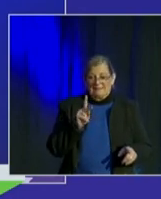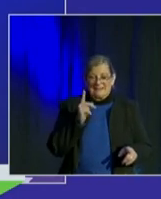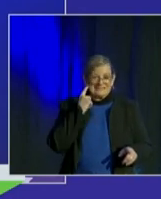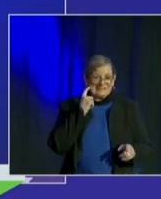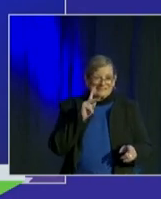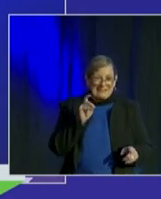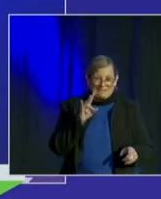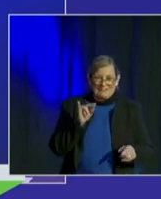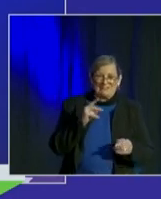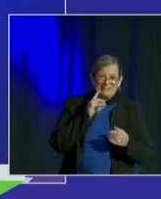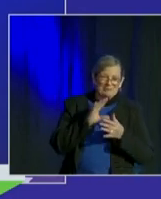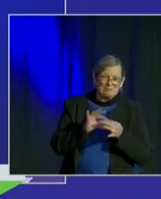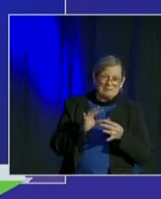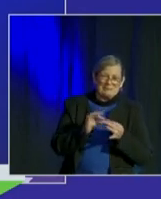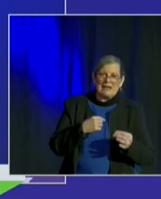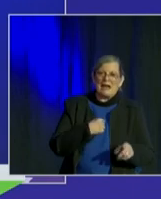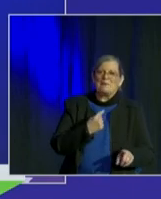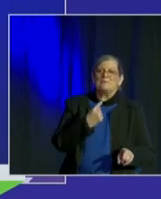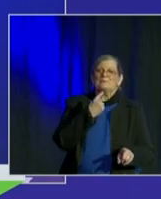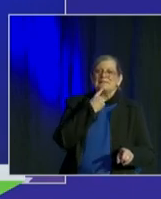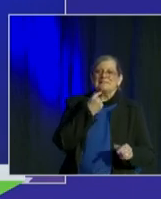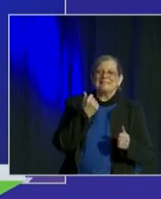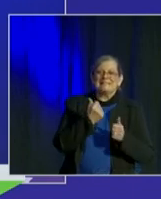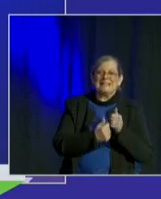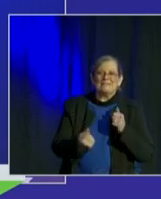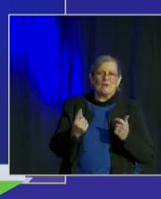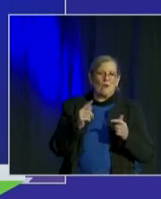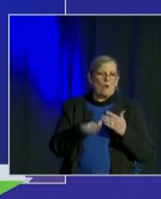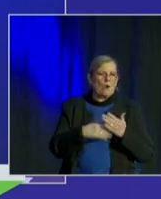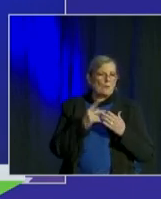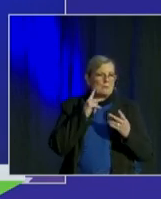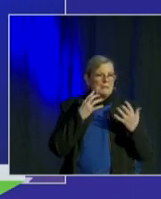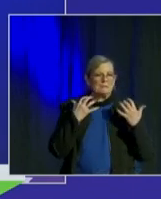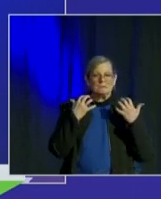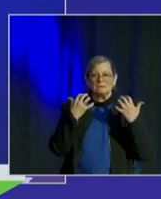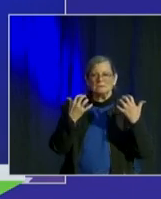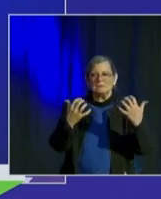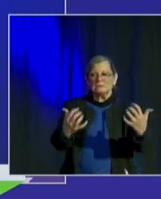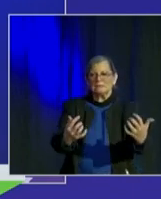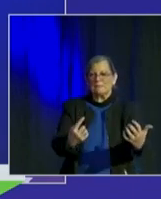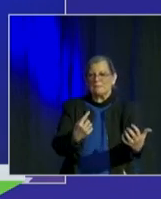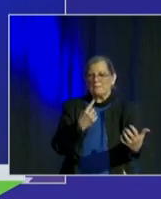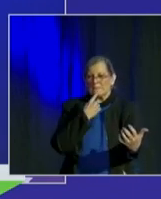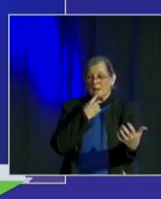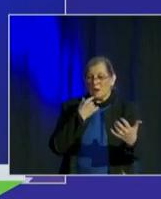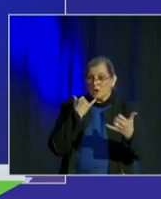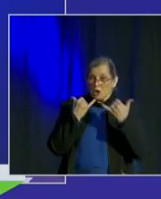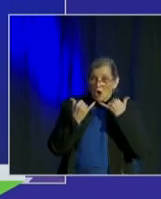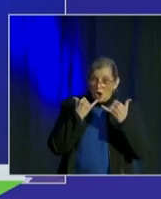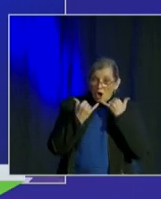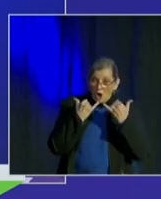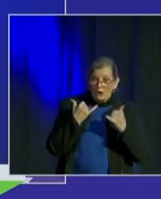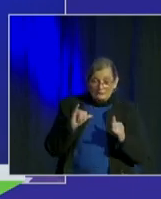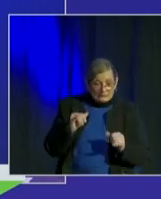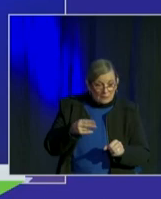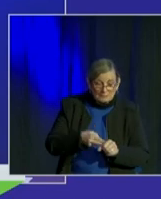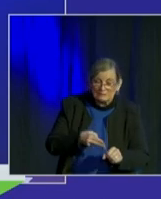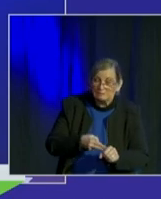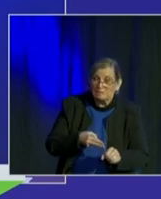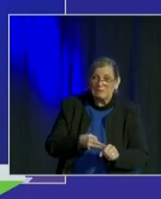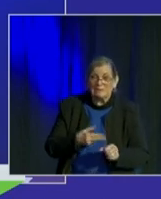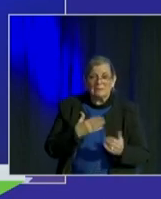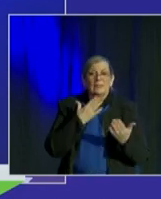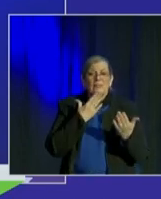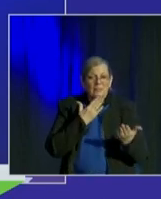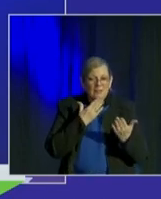in person, but I'm glad still that thousands of people were able to participate in